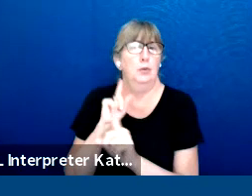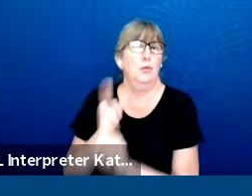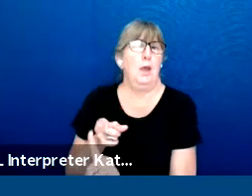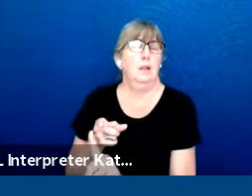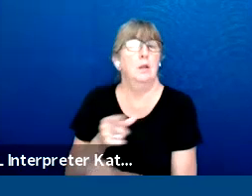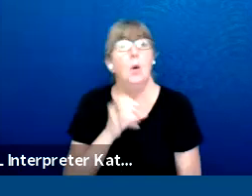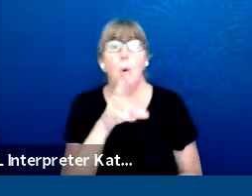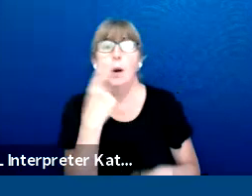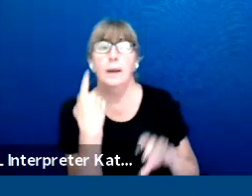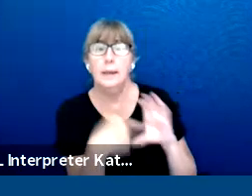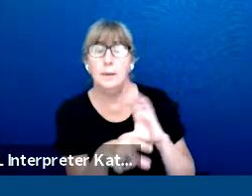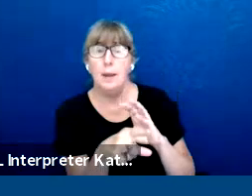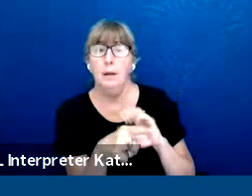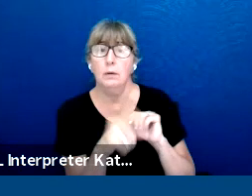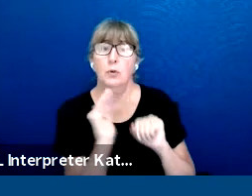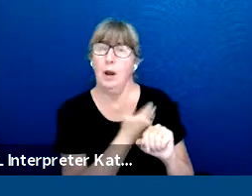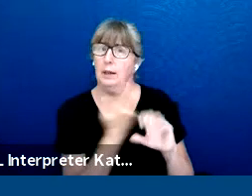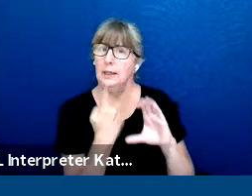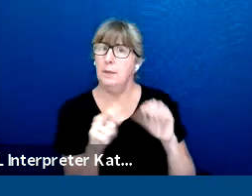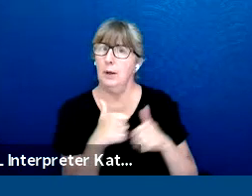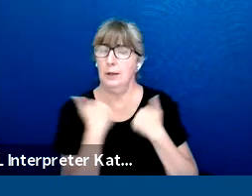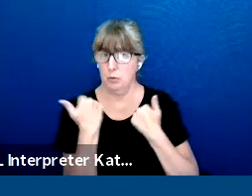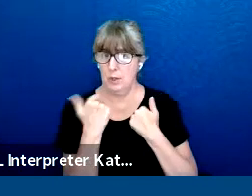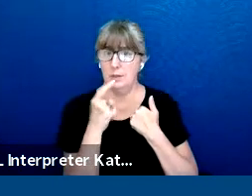send an email to the email address that was put in the